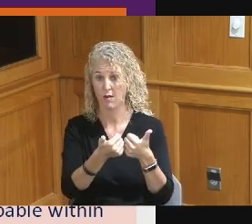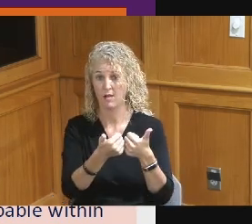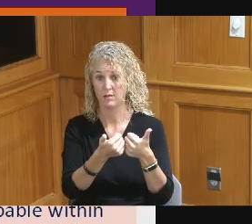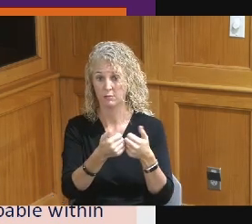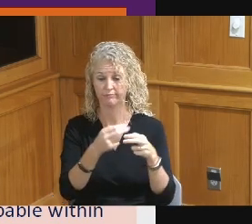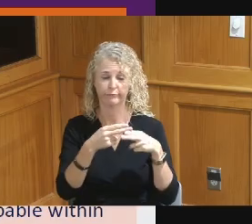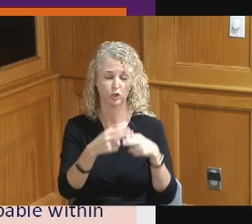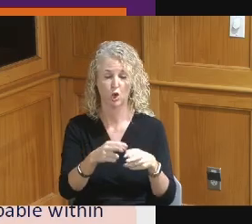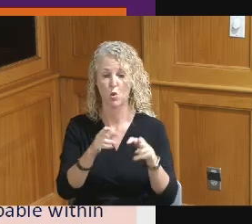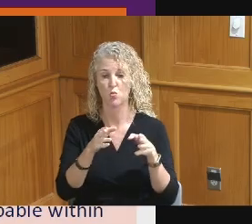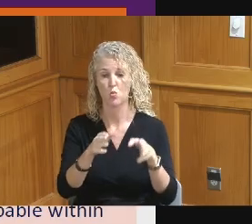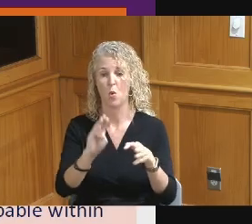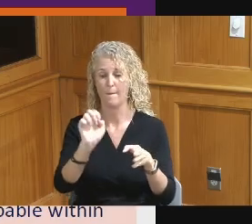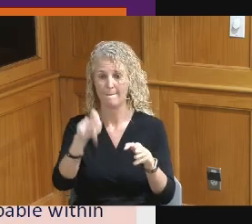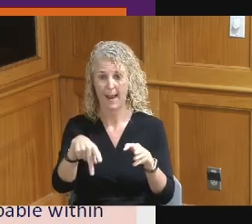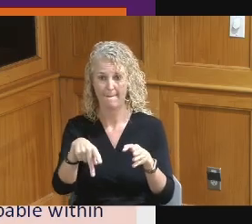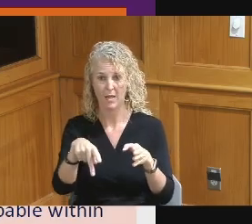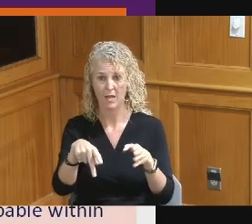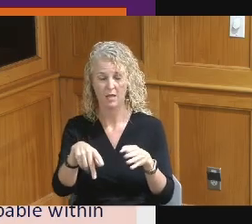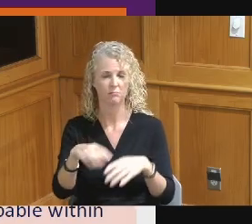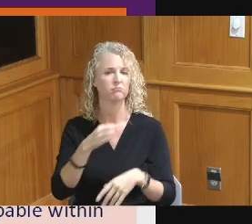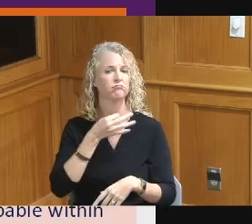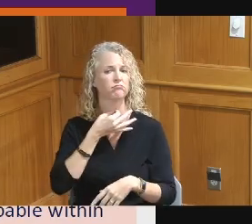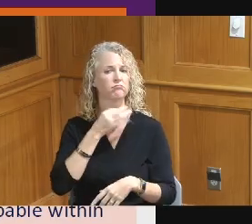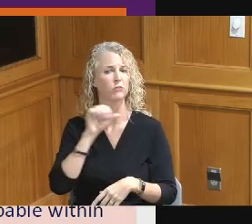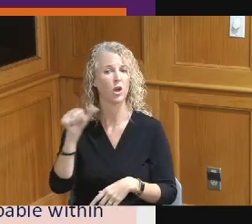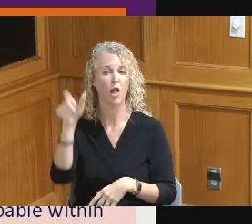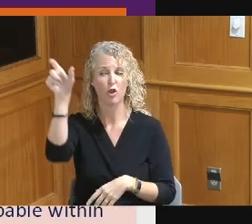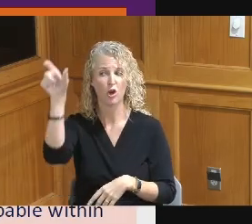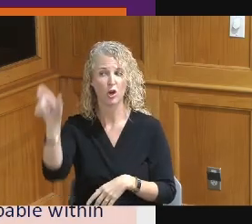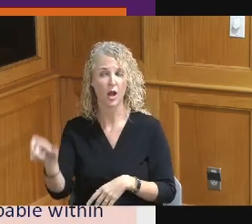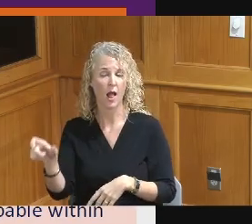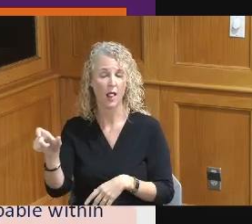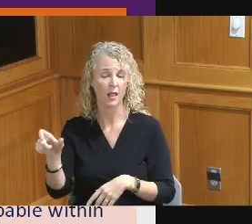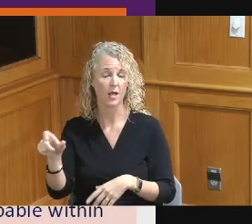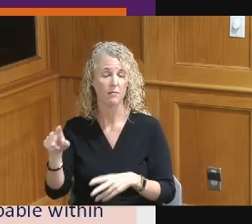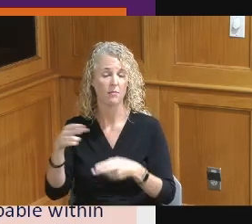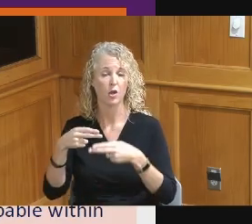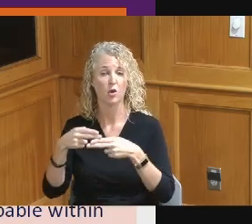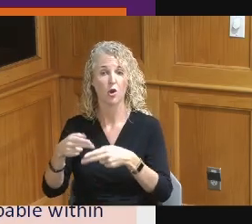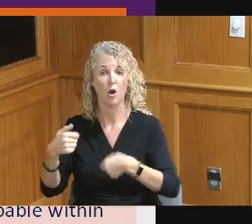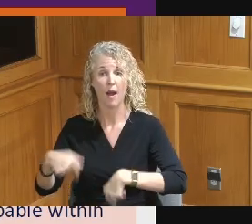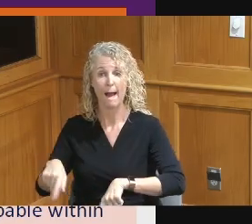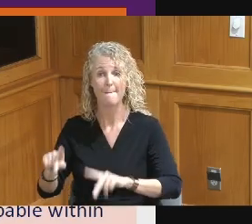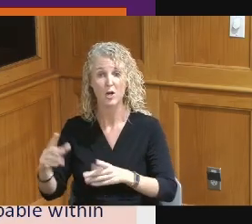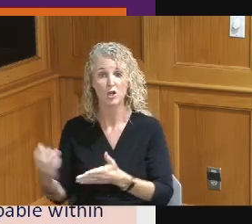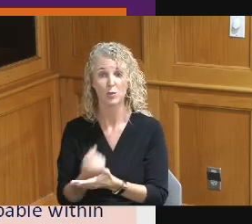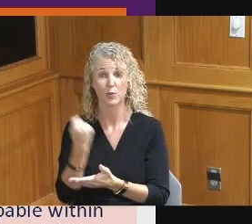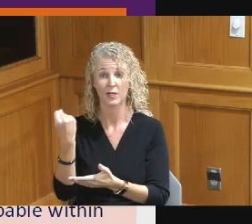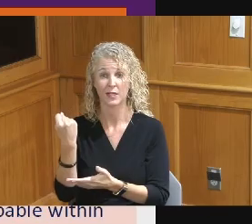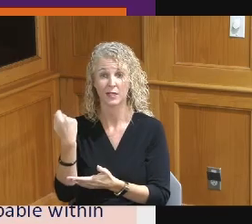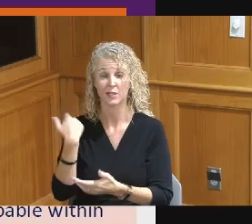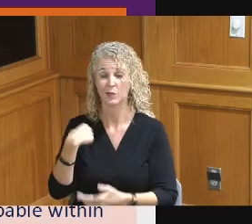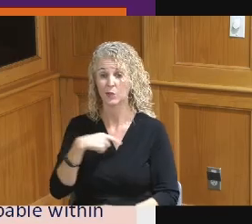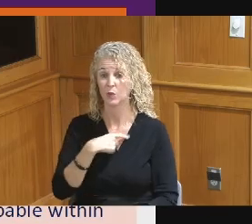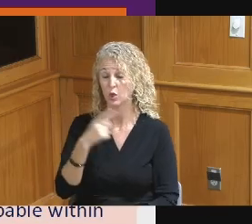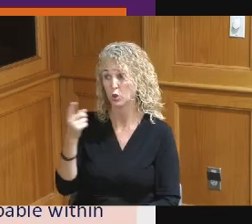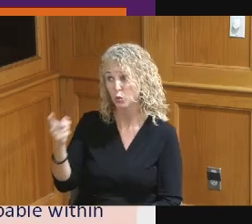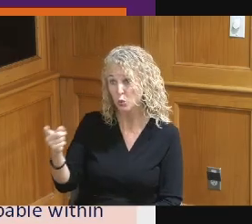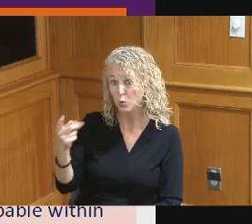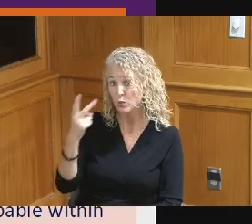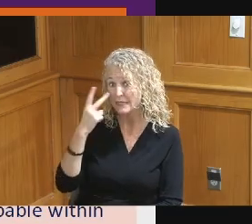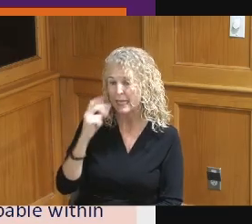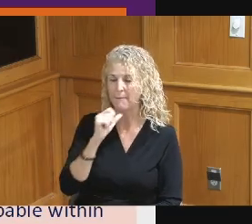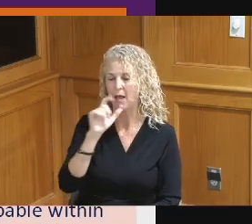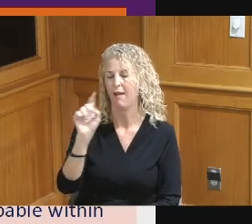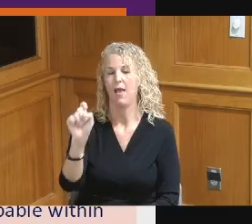roadmap for challenges, where's the other column for opportunities? Do you see, and